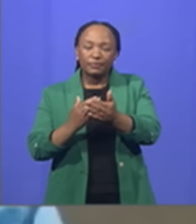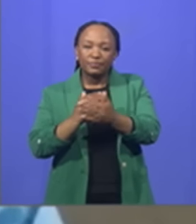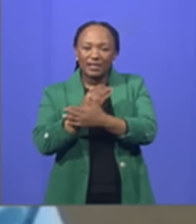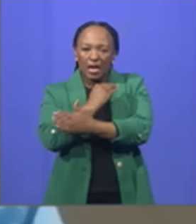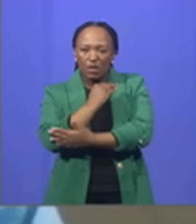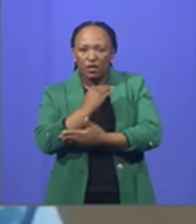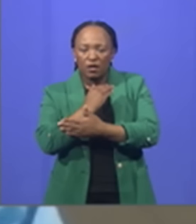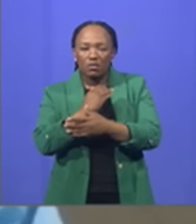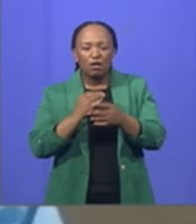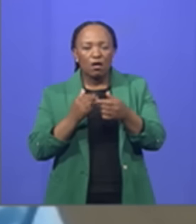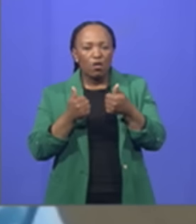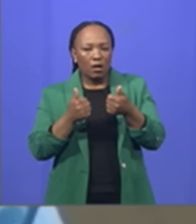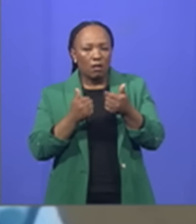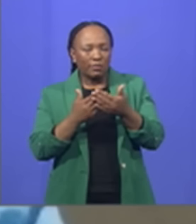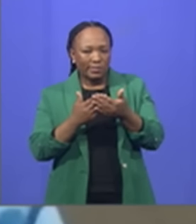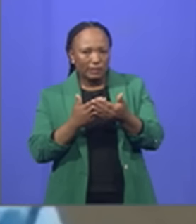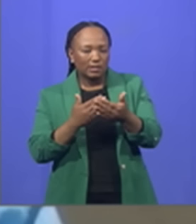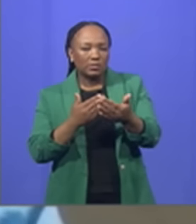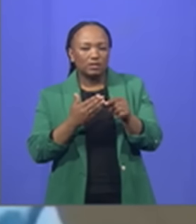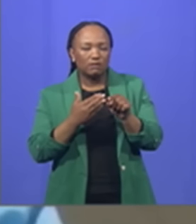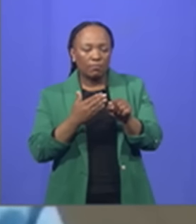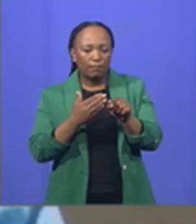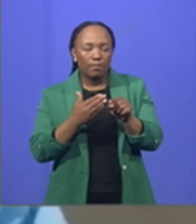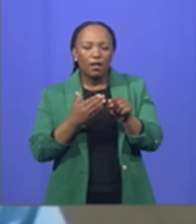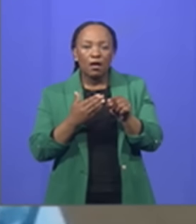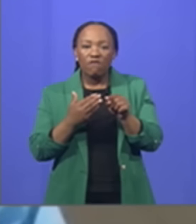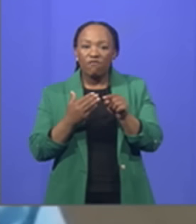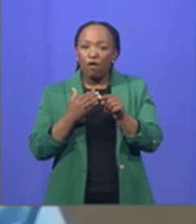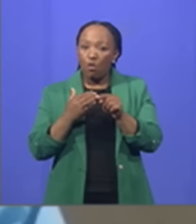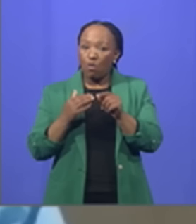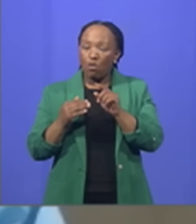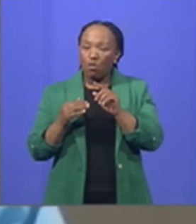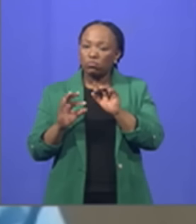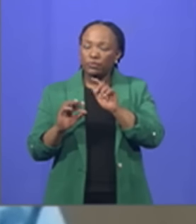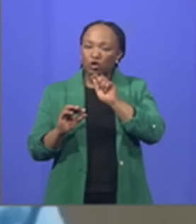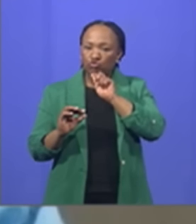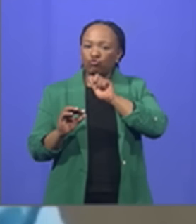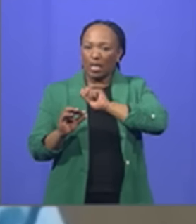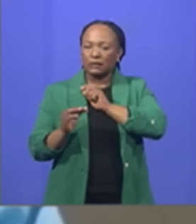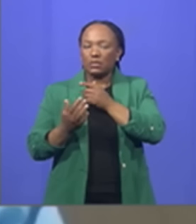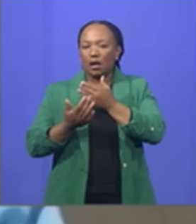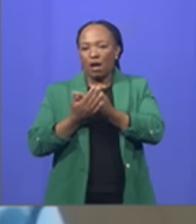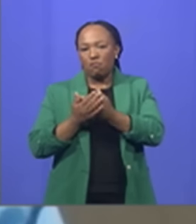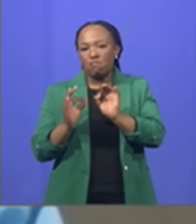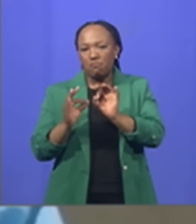tlo oketša tshepo mo setšhabeng sa rena se e leng gore ke sona se